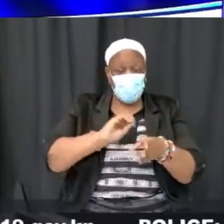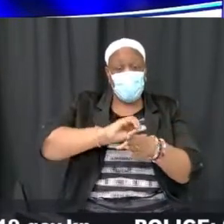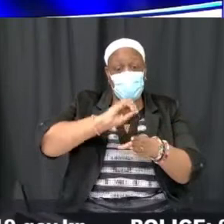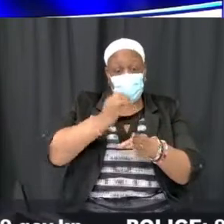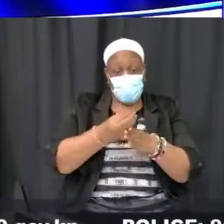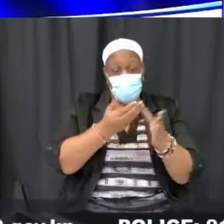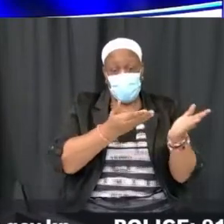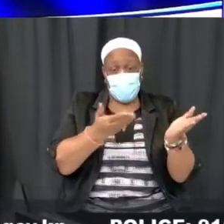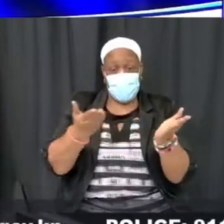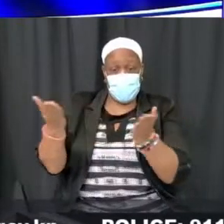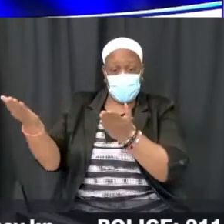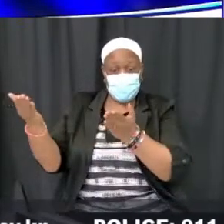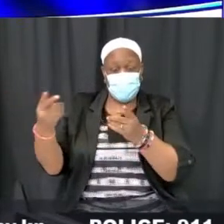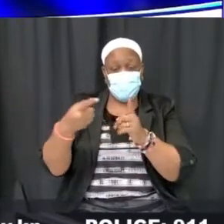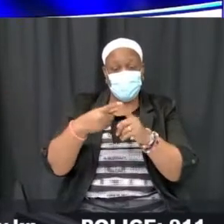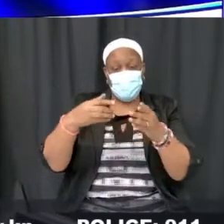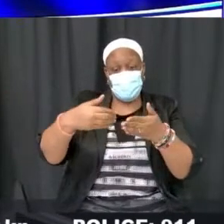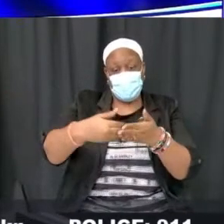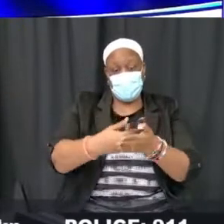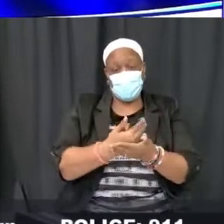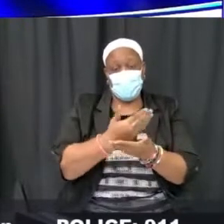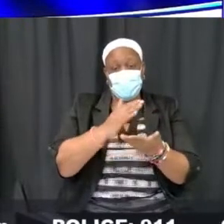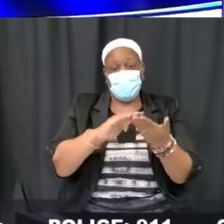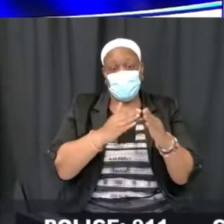Thursday and Friday.